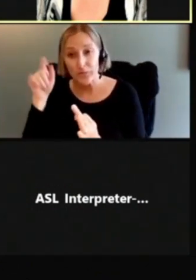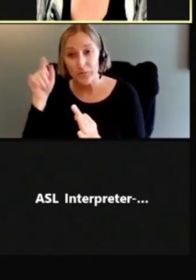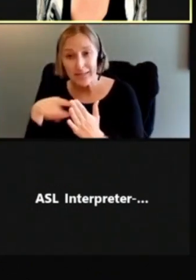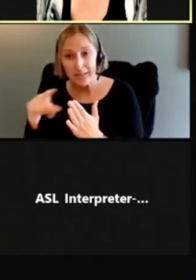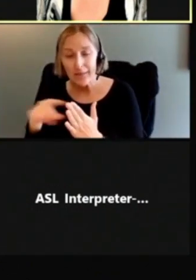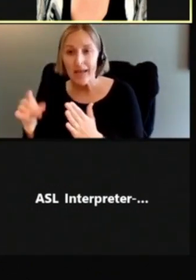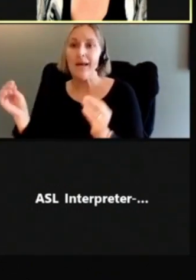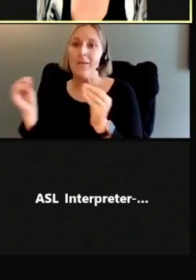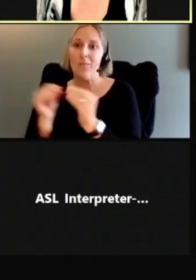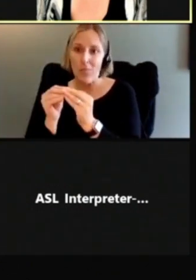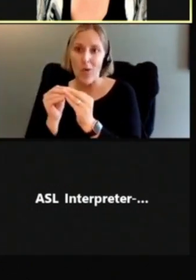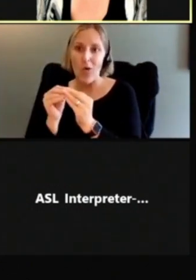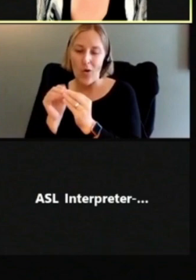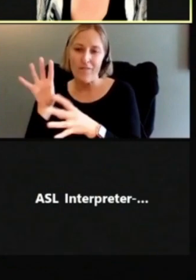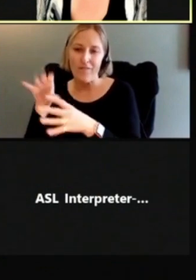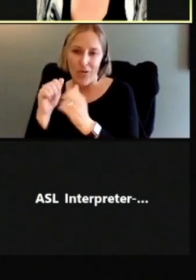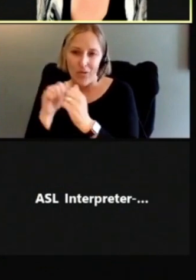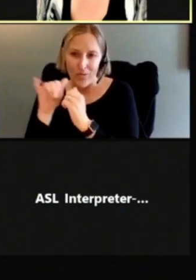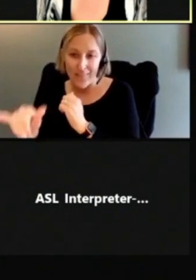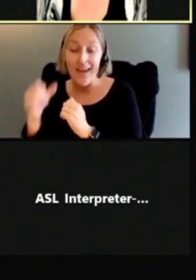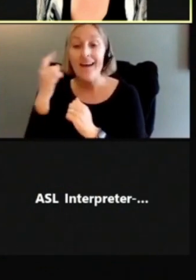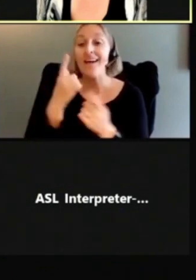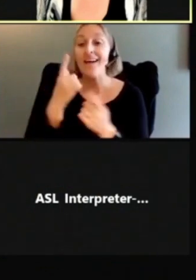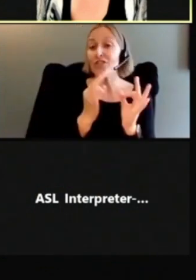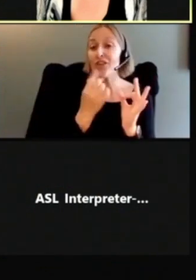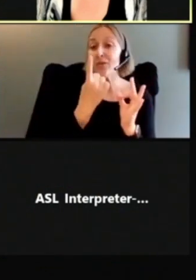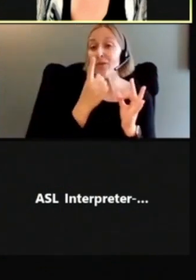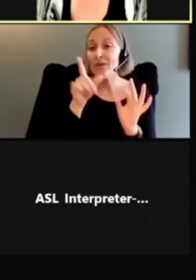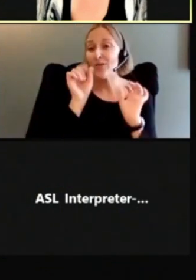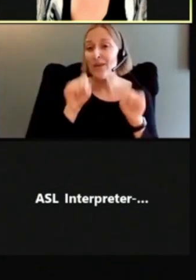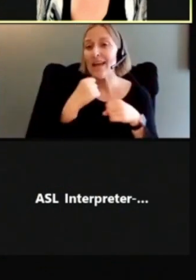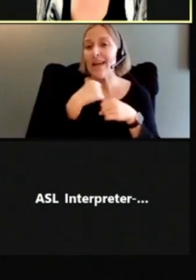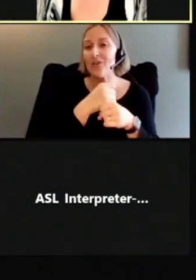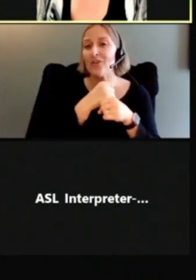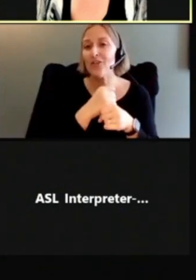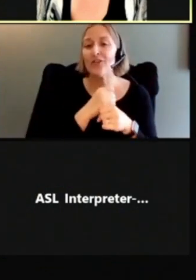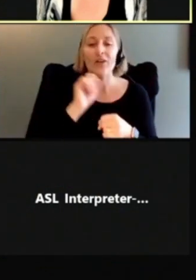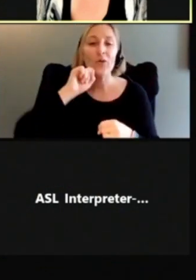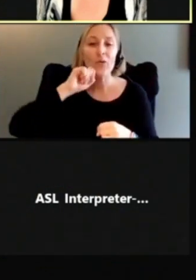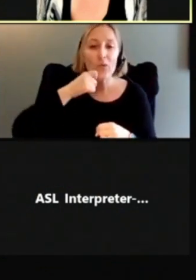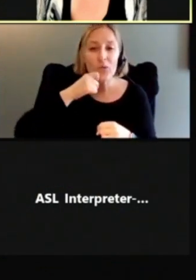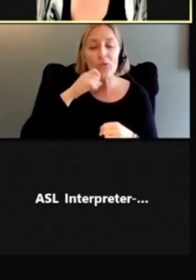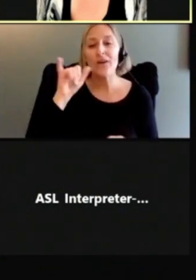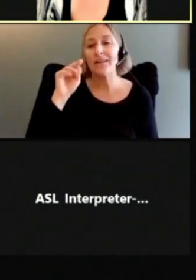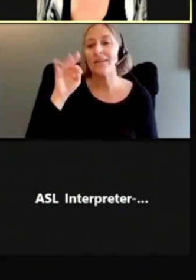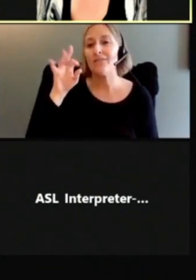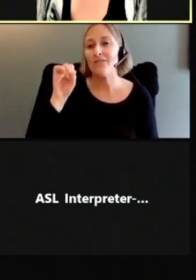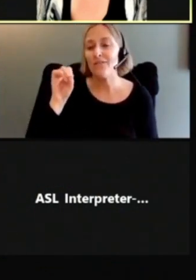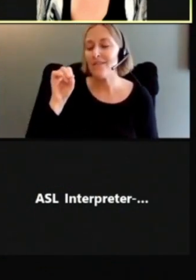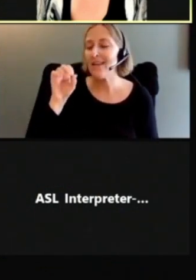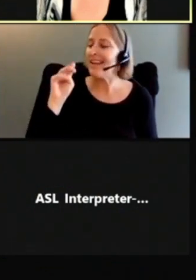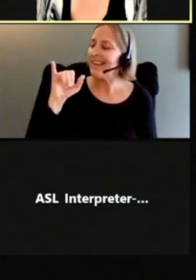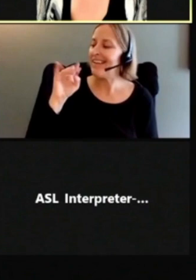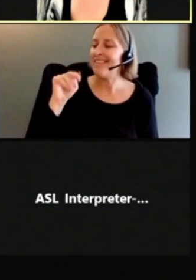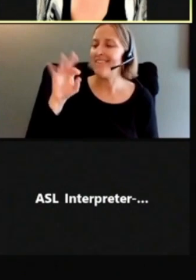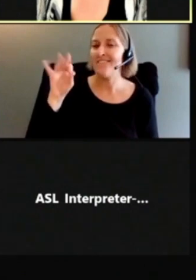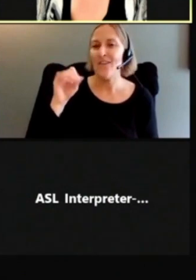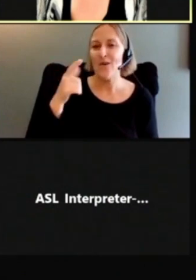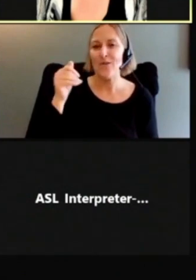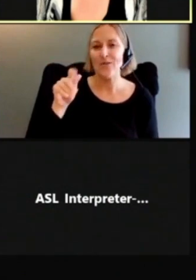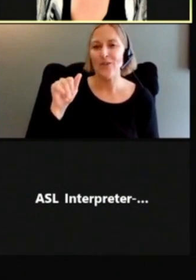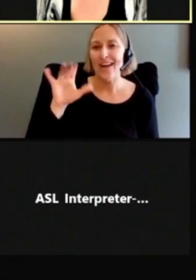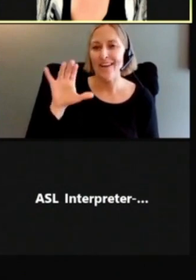robust. But the free version, you can create these really cool infographics, some animated